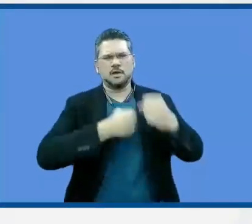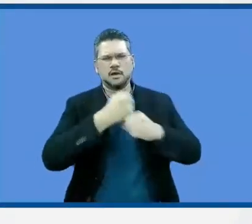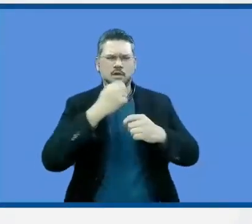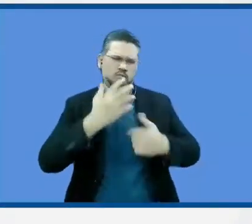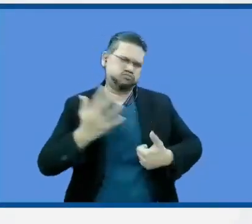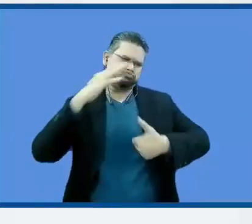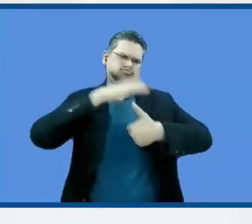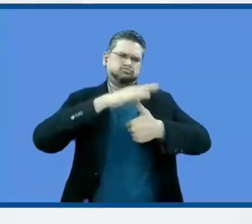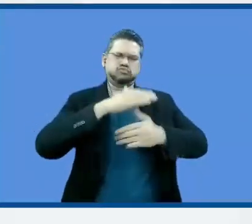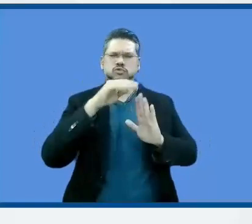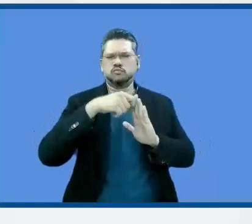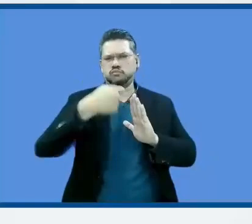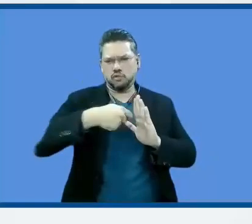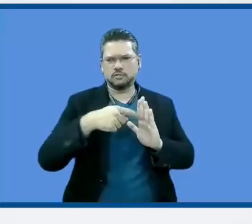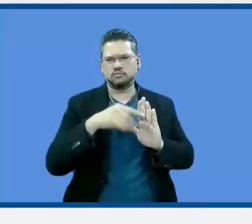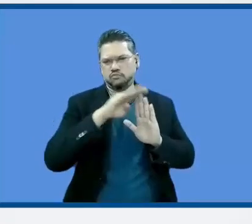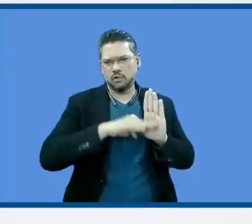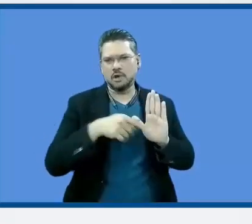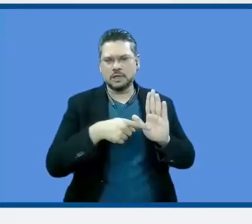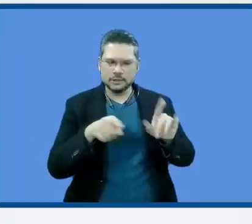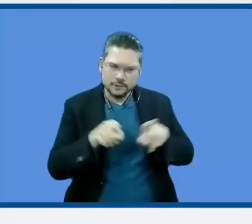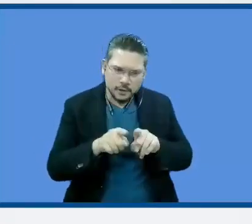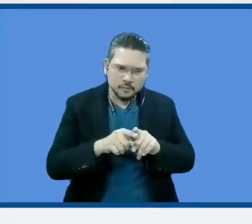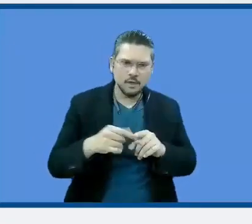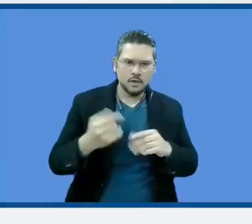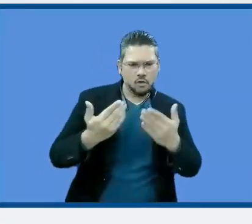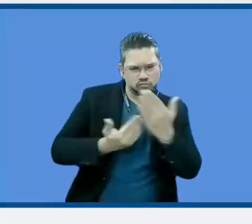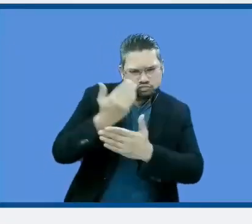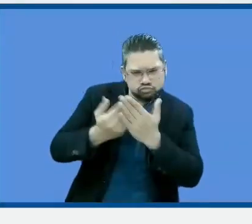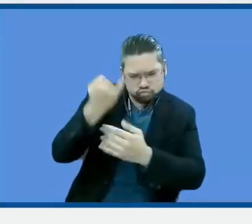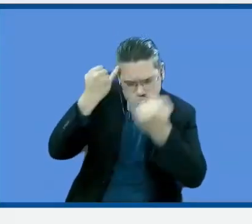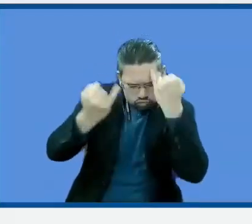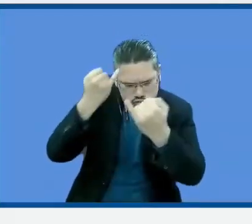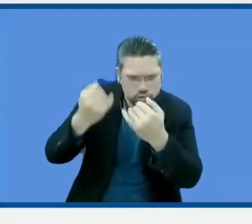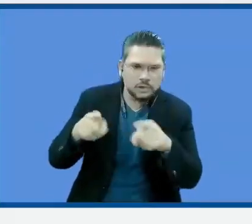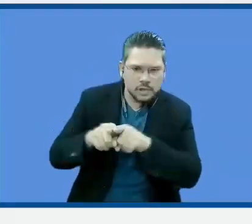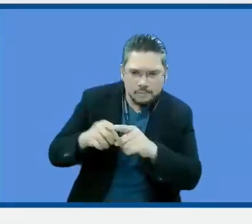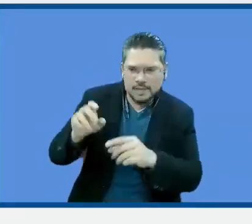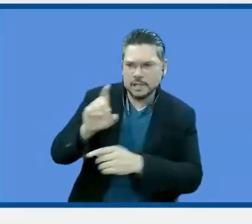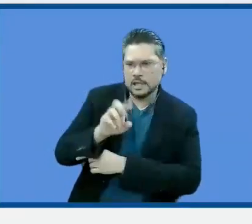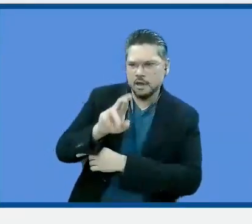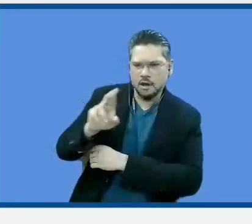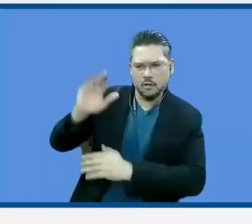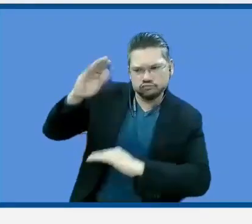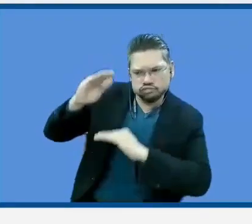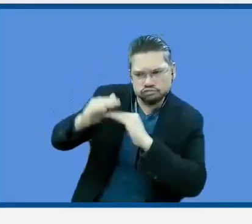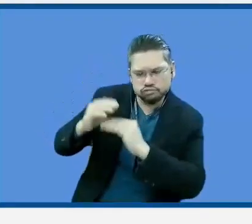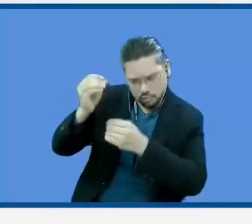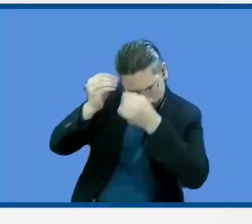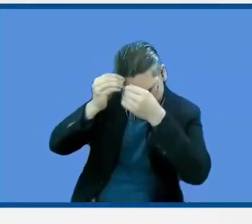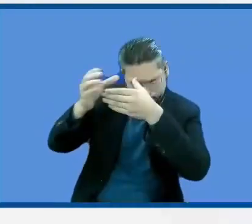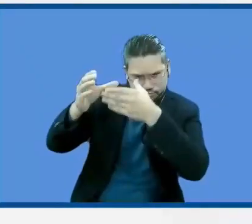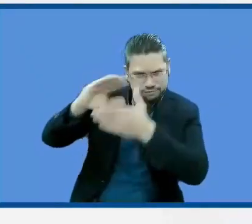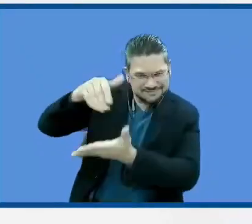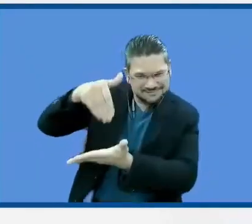for Security, as well as the Disaster Risk Management Knowledge Center. So coming back to Copernicus, which I think we've heard in a